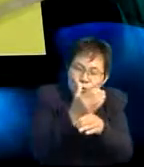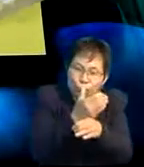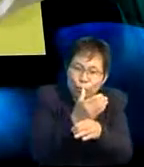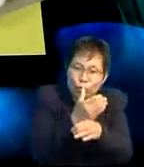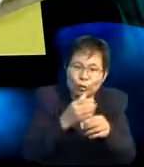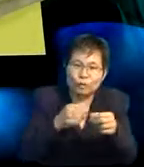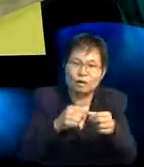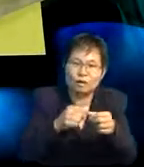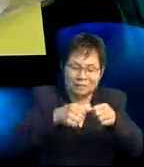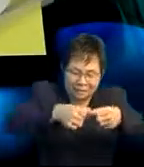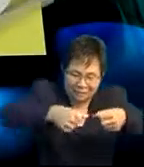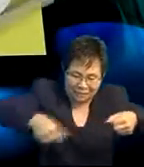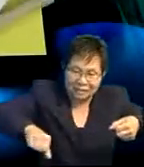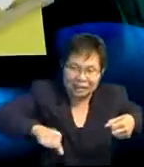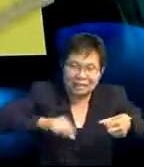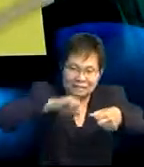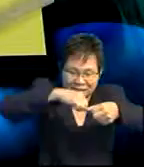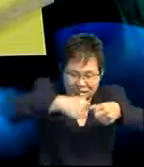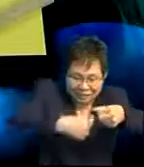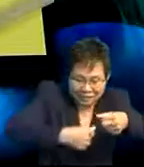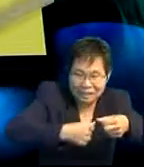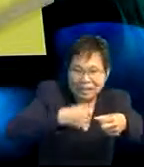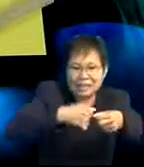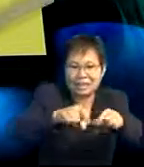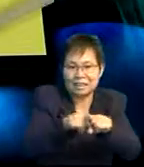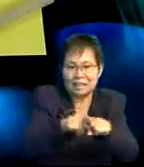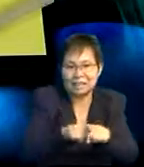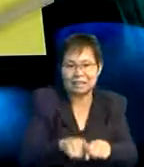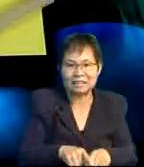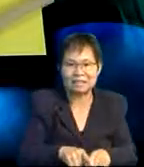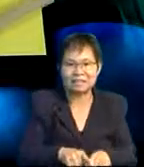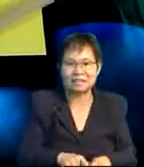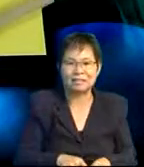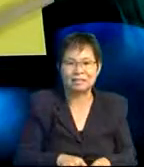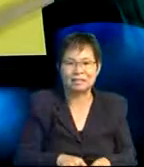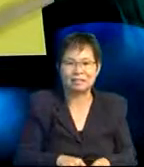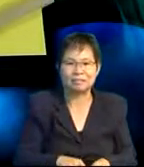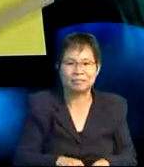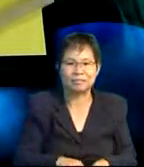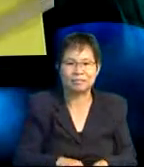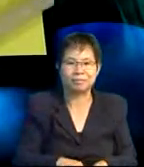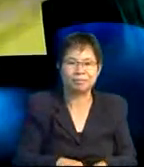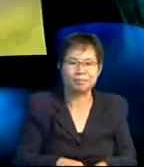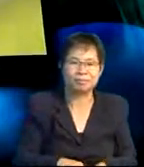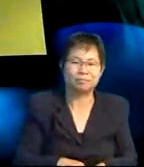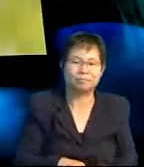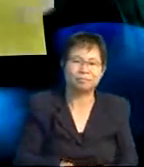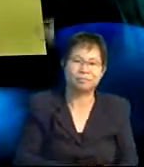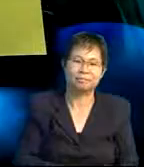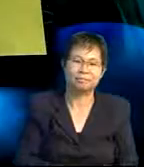piece of cellophane tape and stick it like this. The rod is now